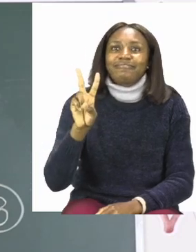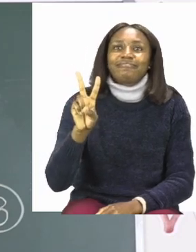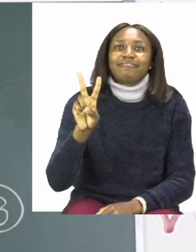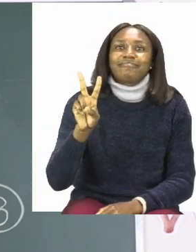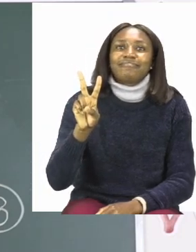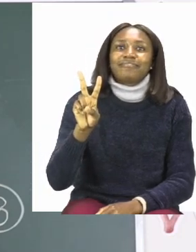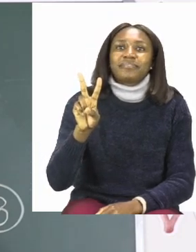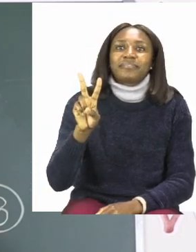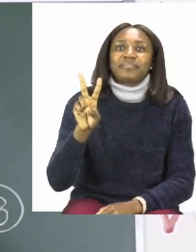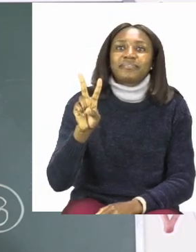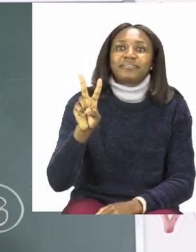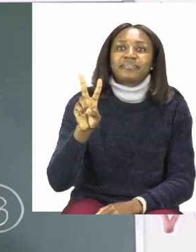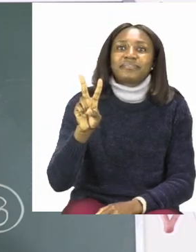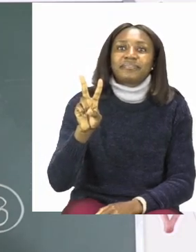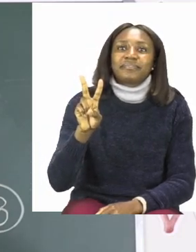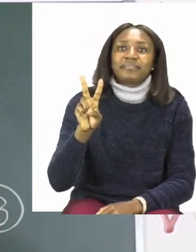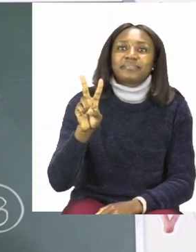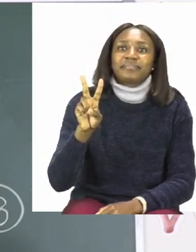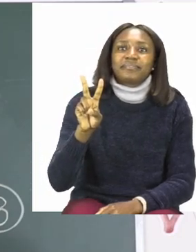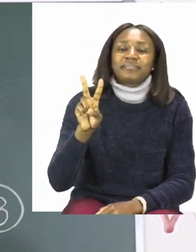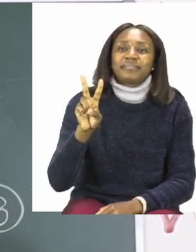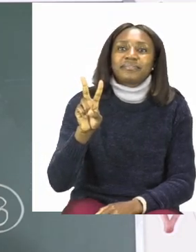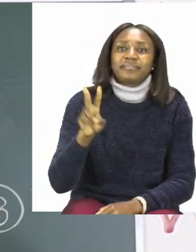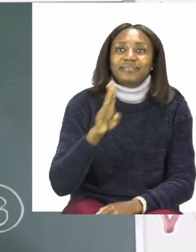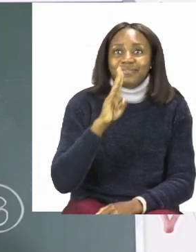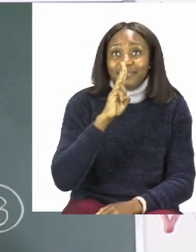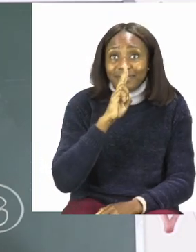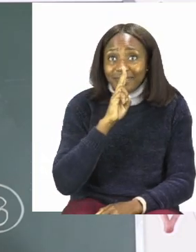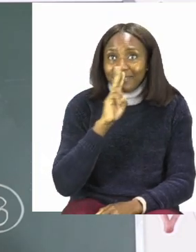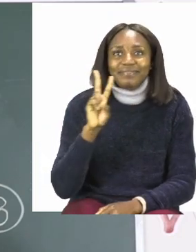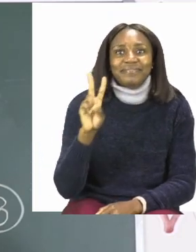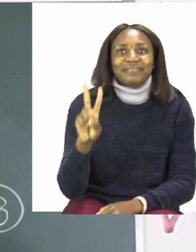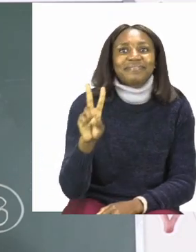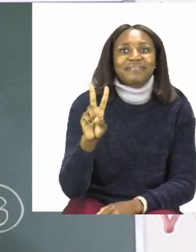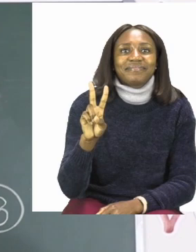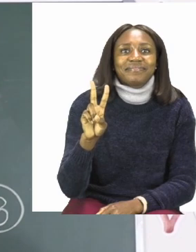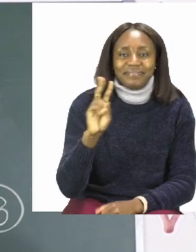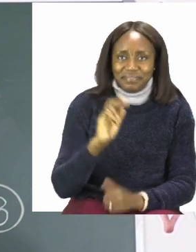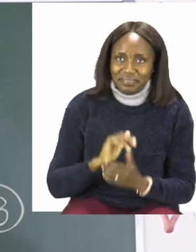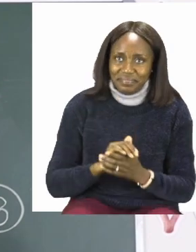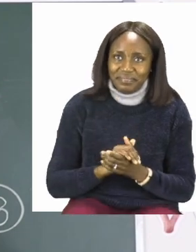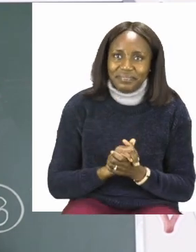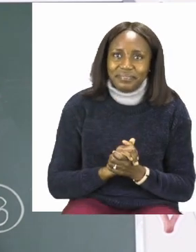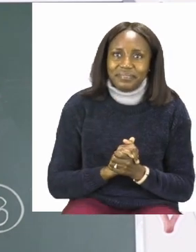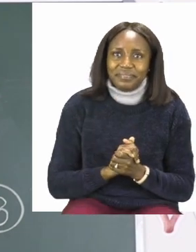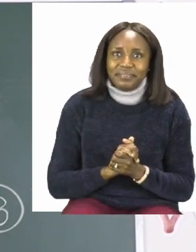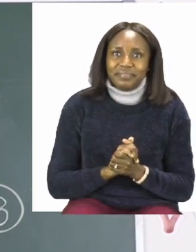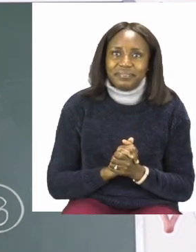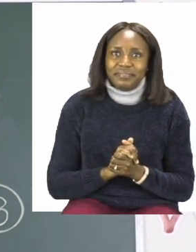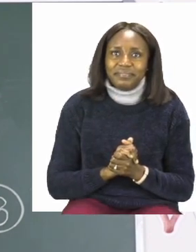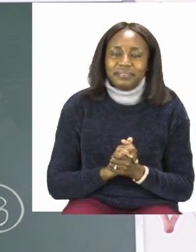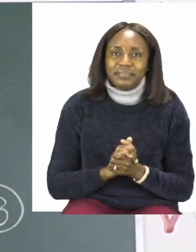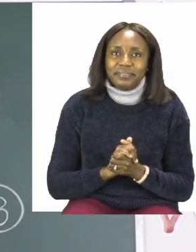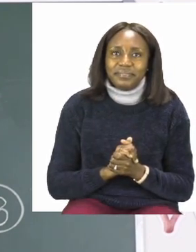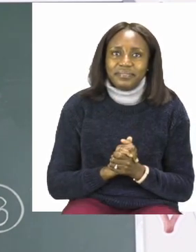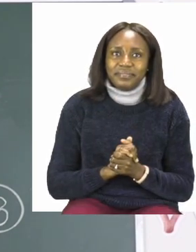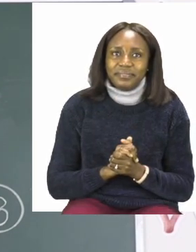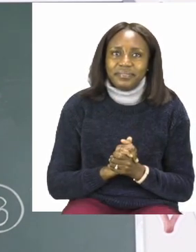us 2. So our answer is 2 people are left.